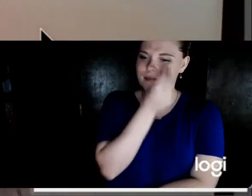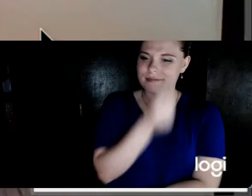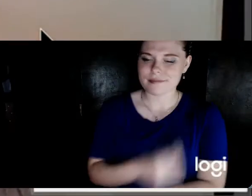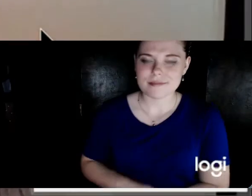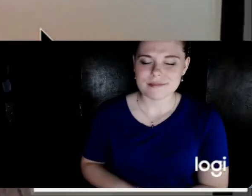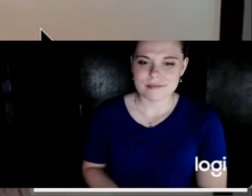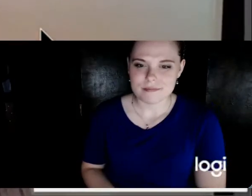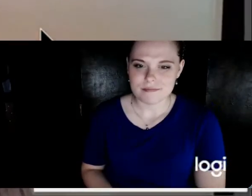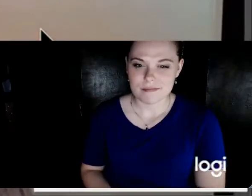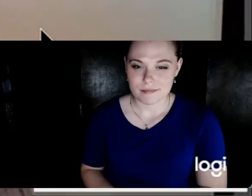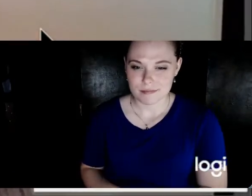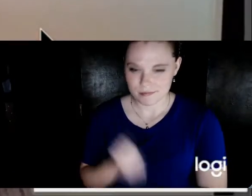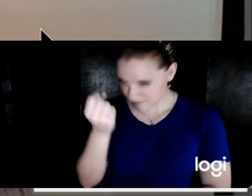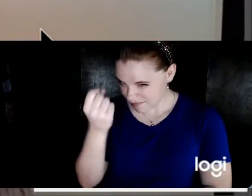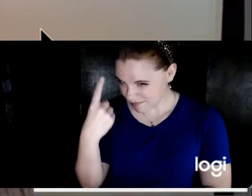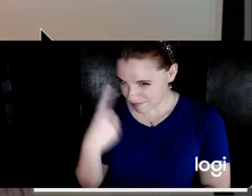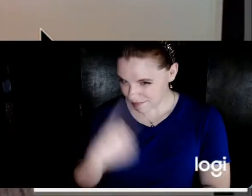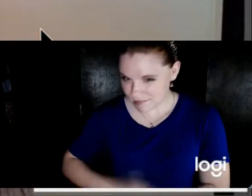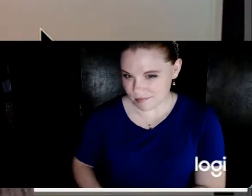Okay.